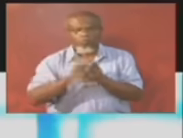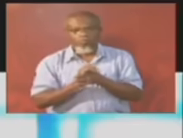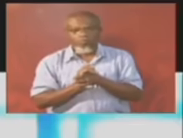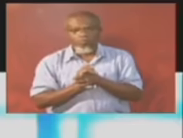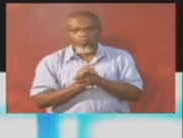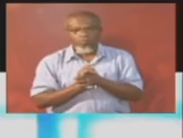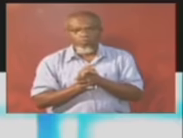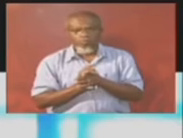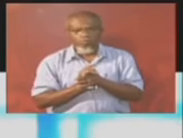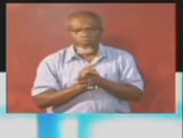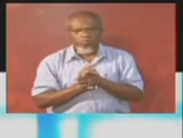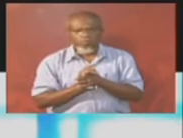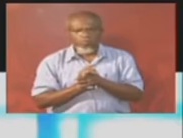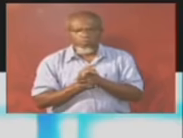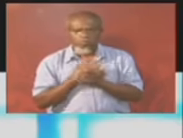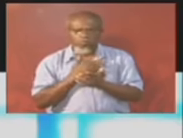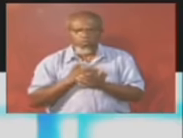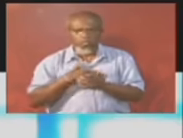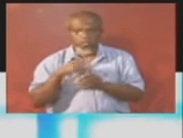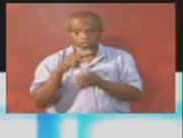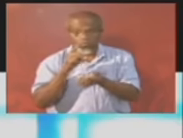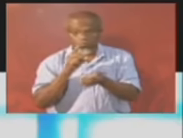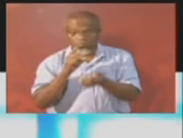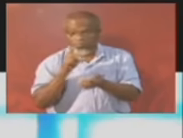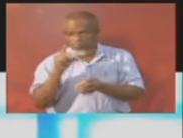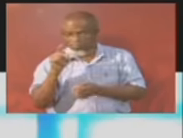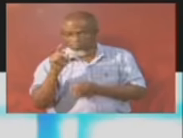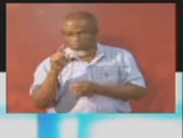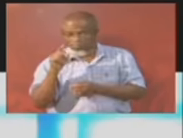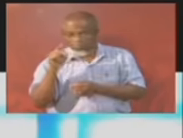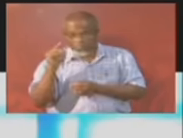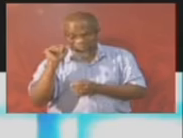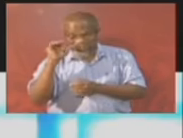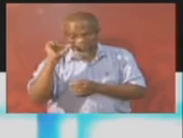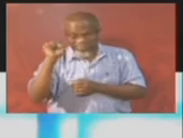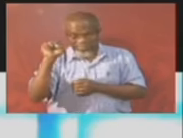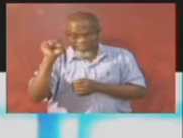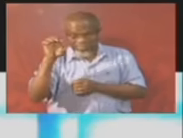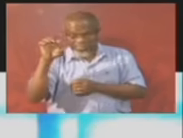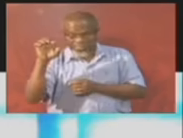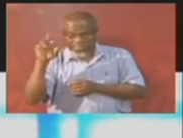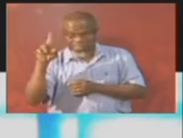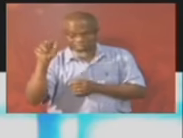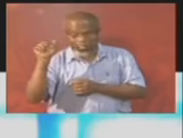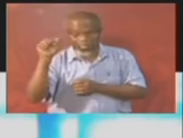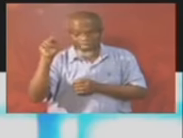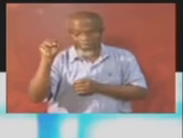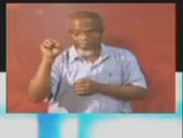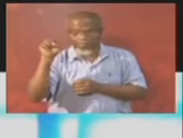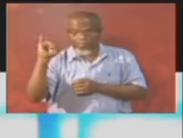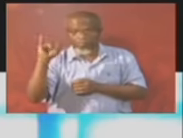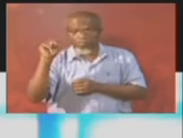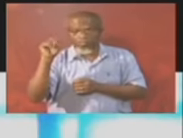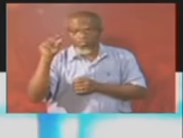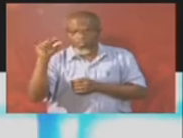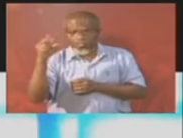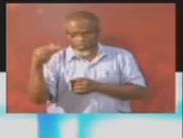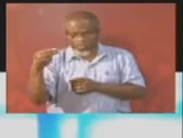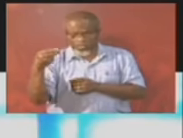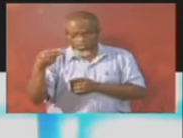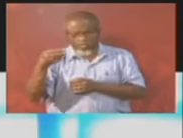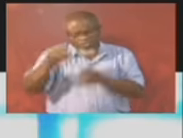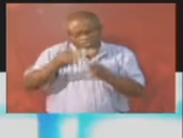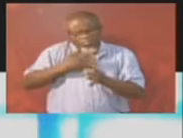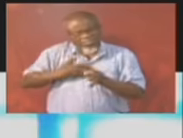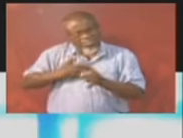C Ramsey, if possible. If we can put the Tobago data on a separate slide from the Trinidad